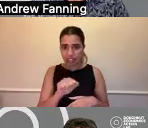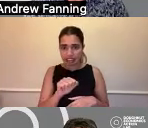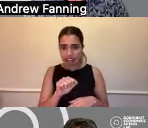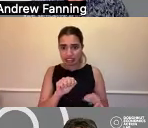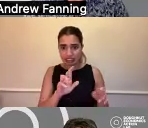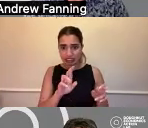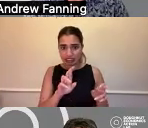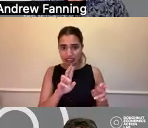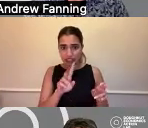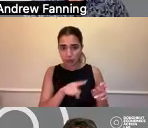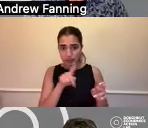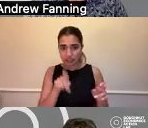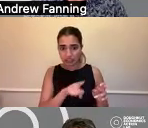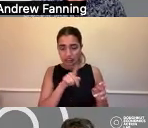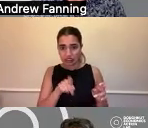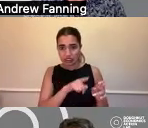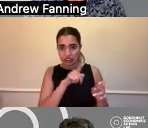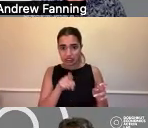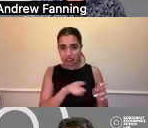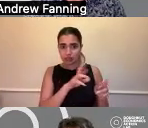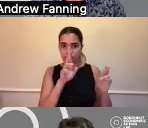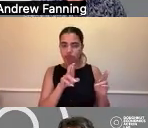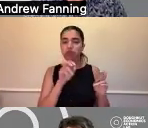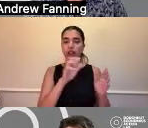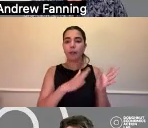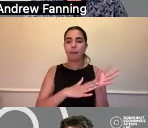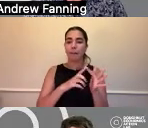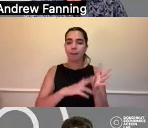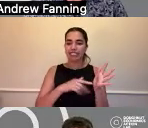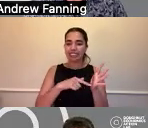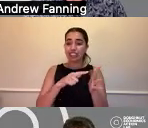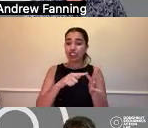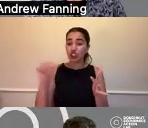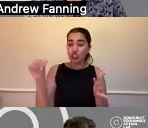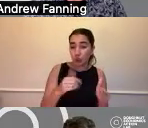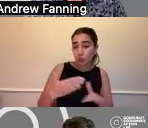loading, that should have enabled the Menti. And